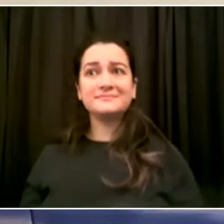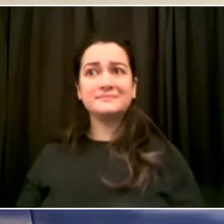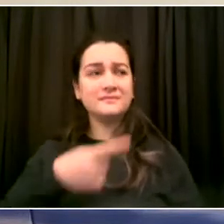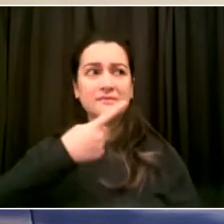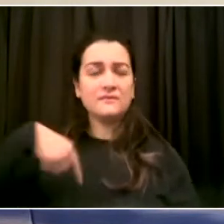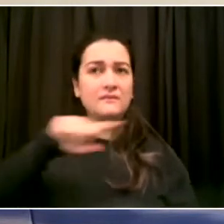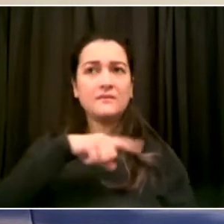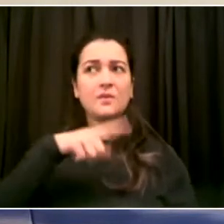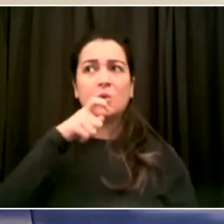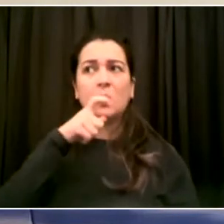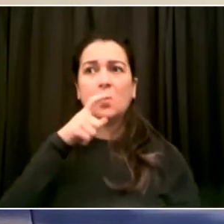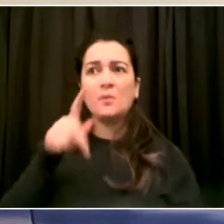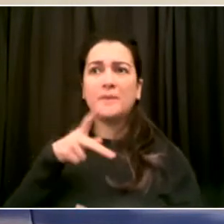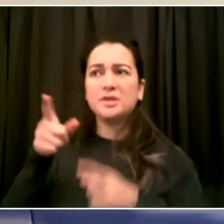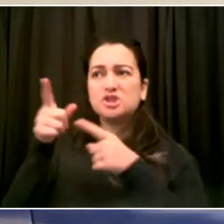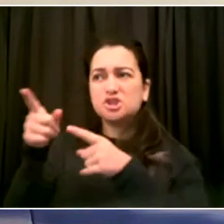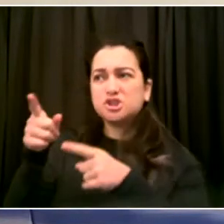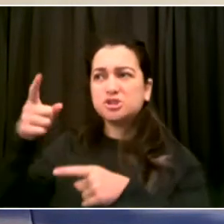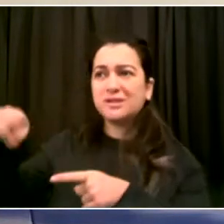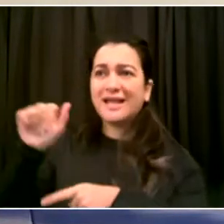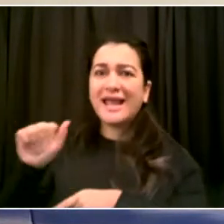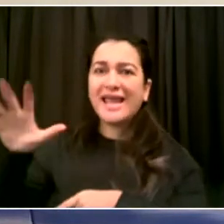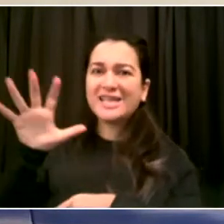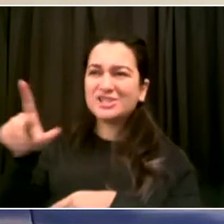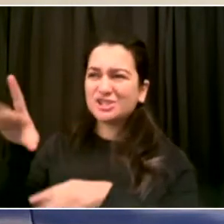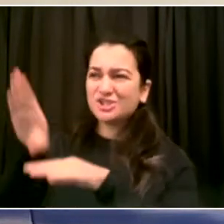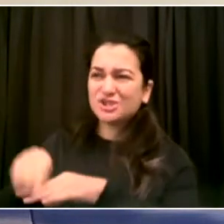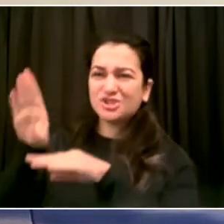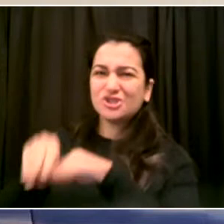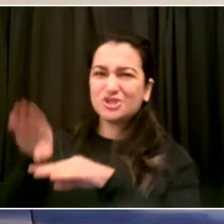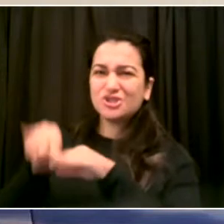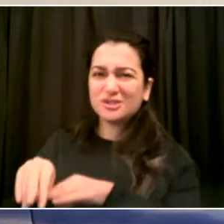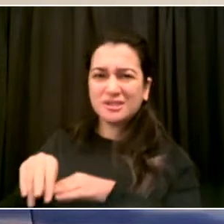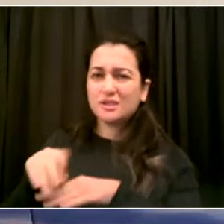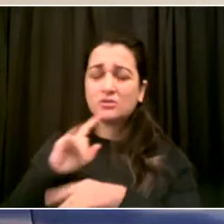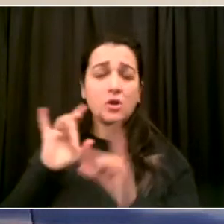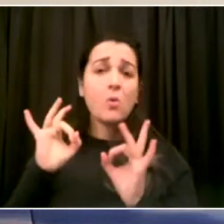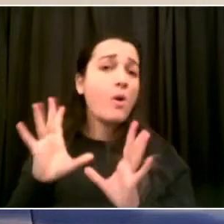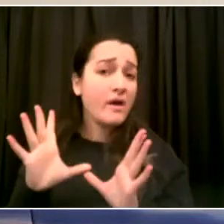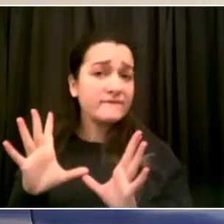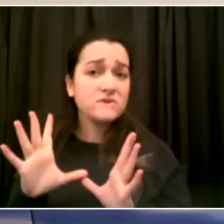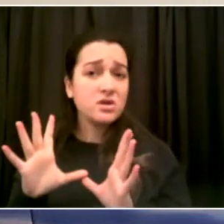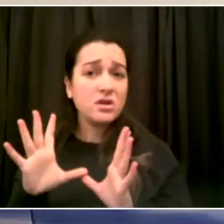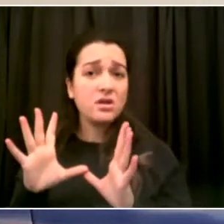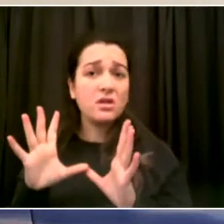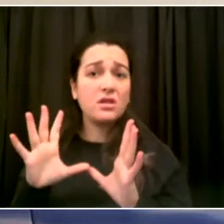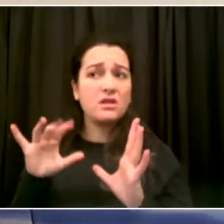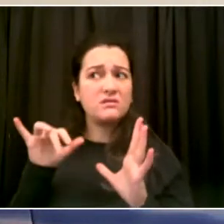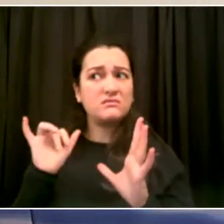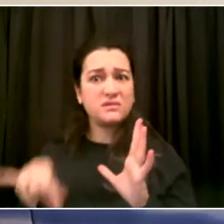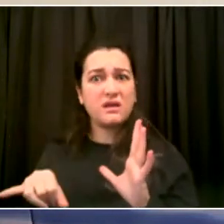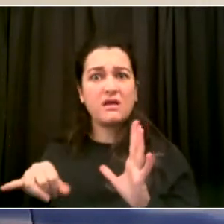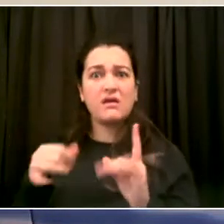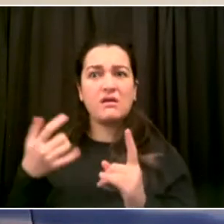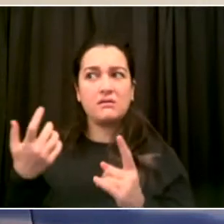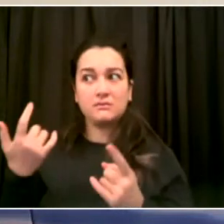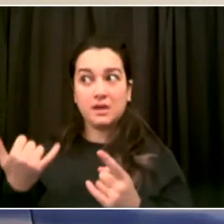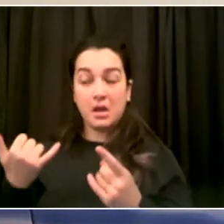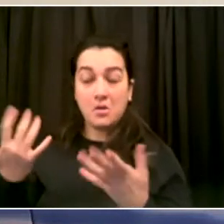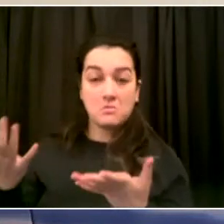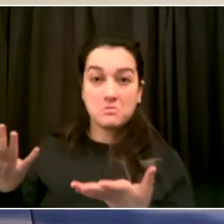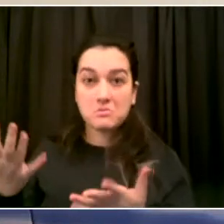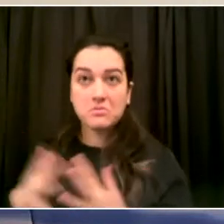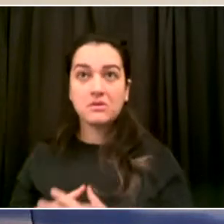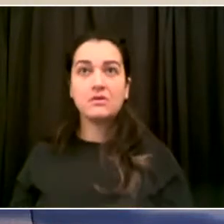a special thank you to so many other communities of color who have stood with us and stood